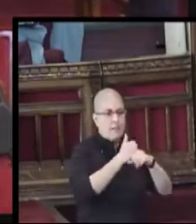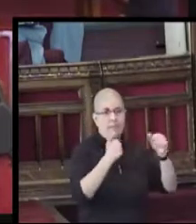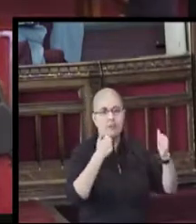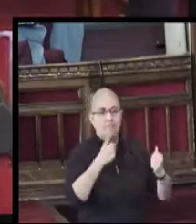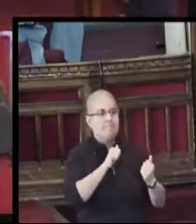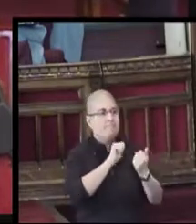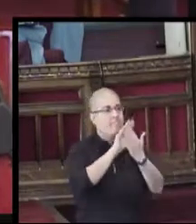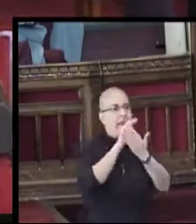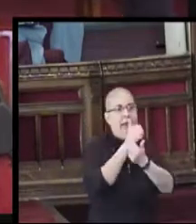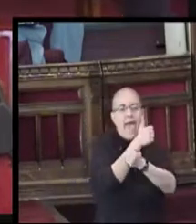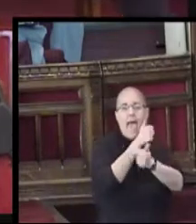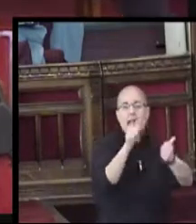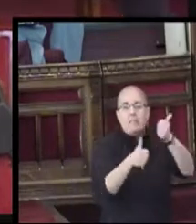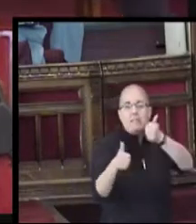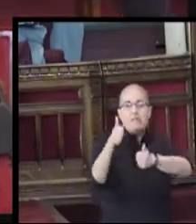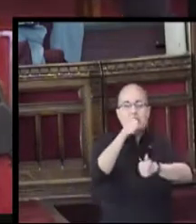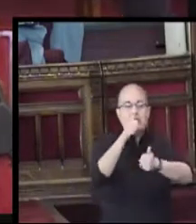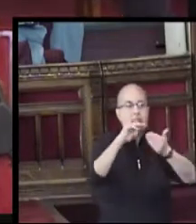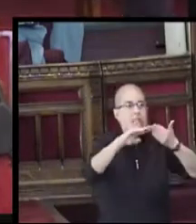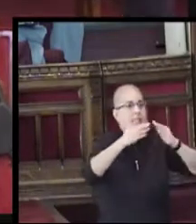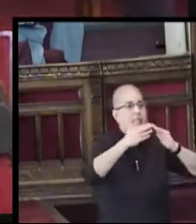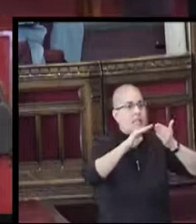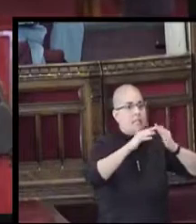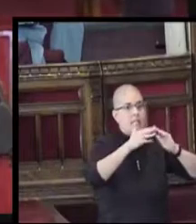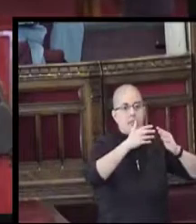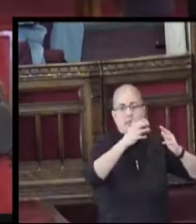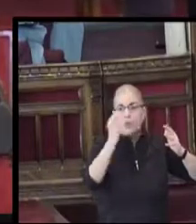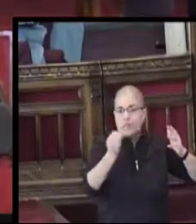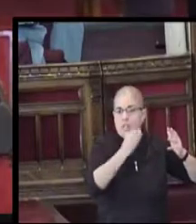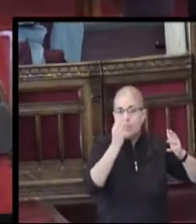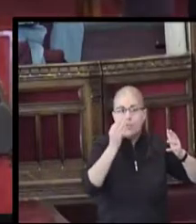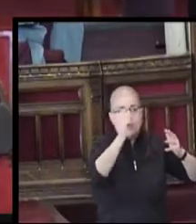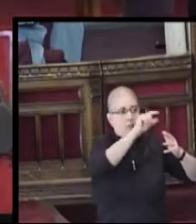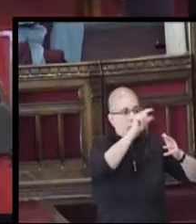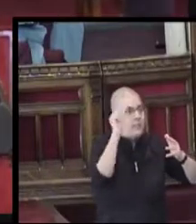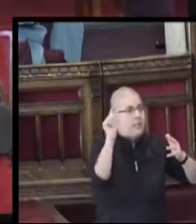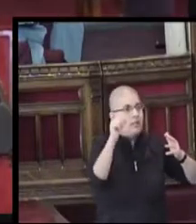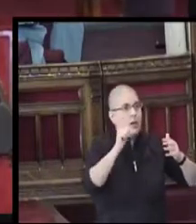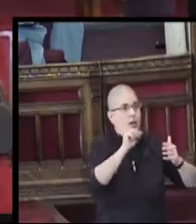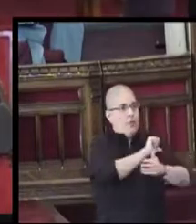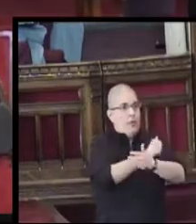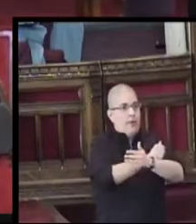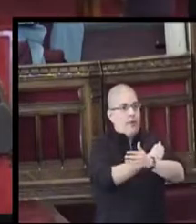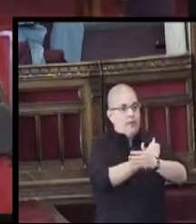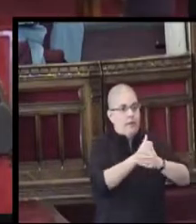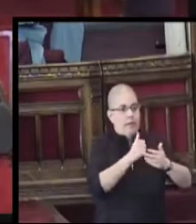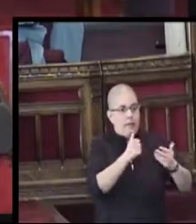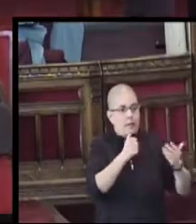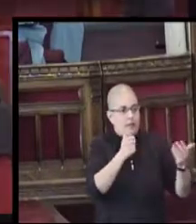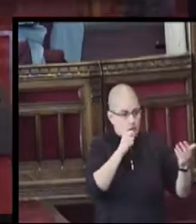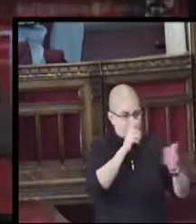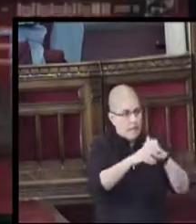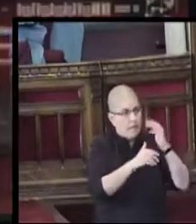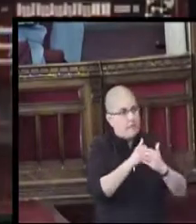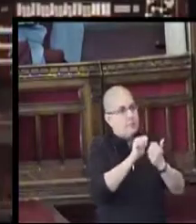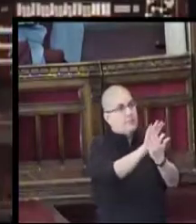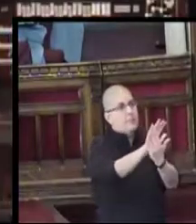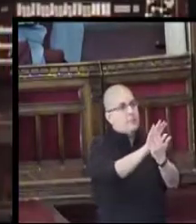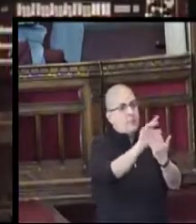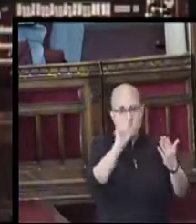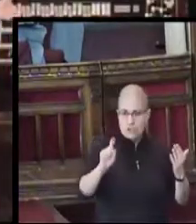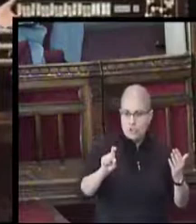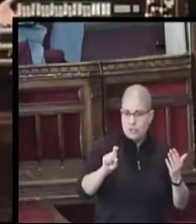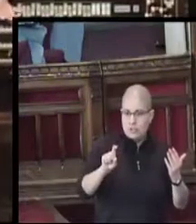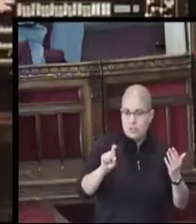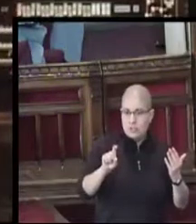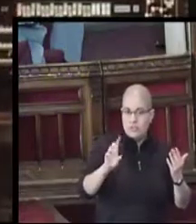any civic authority, any officer of the state. They should feel comfortable going in front of that person. On